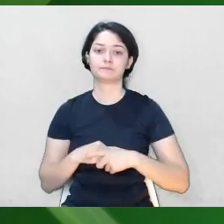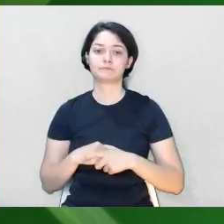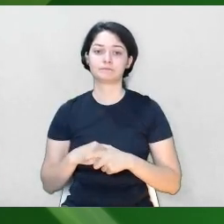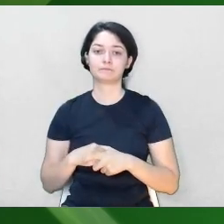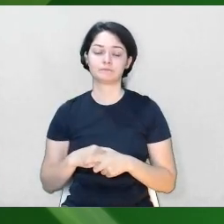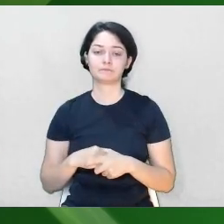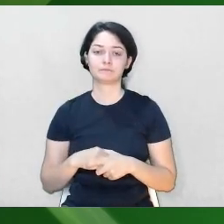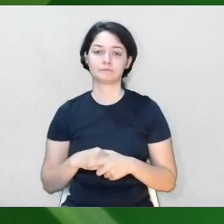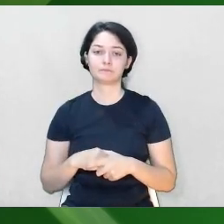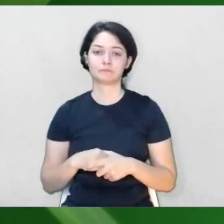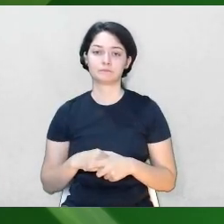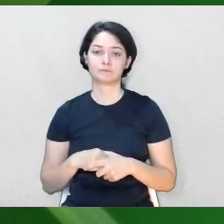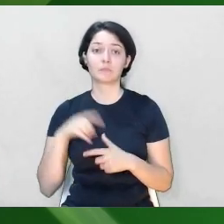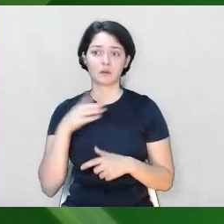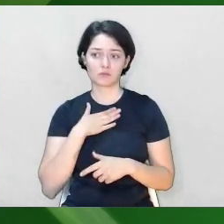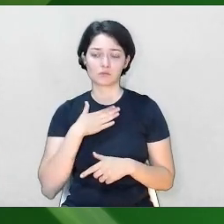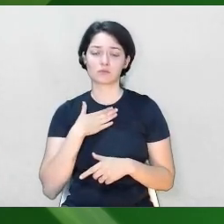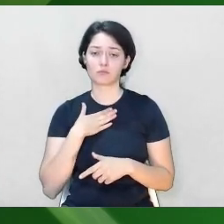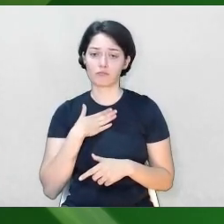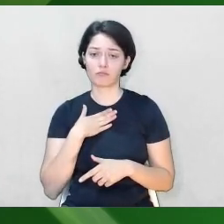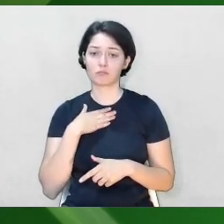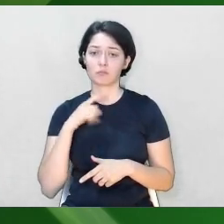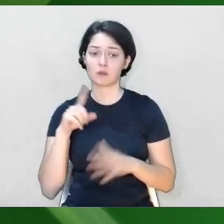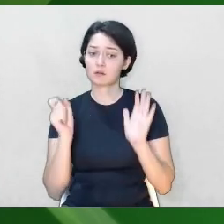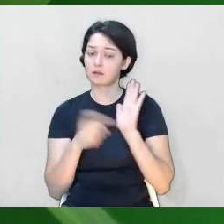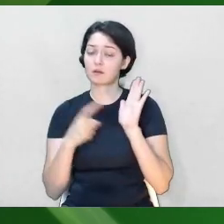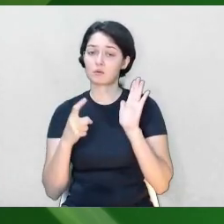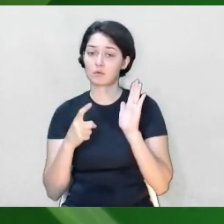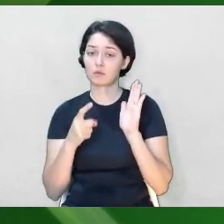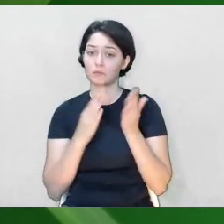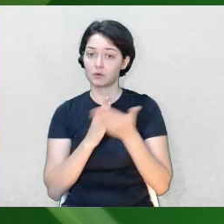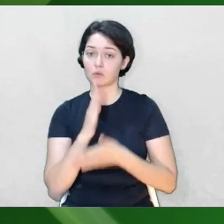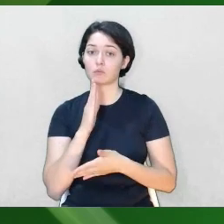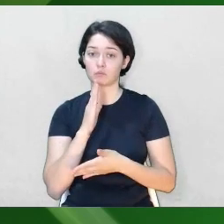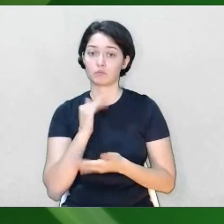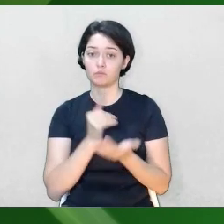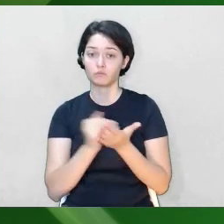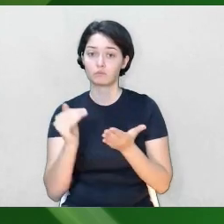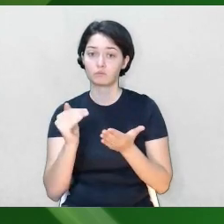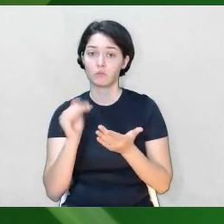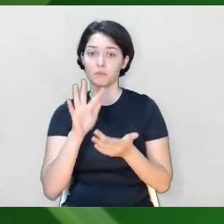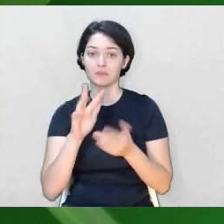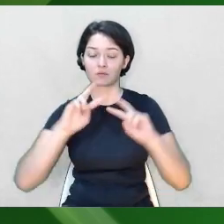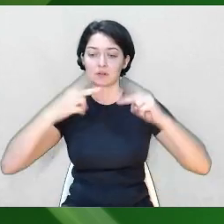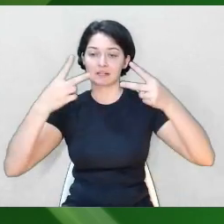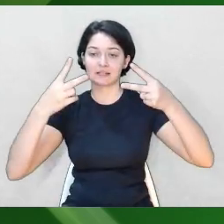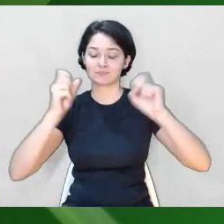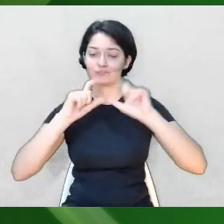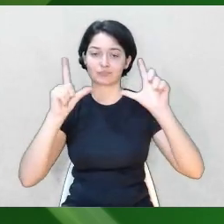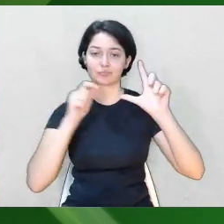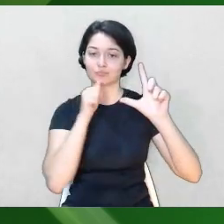promotion. He was interested in that. He likes the card. He clicked on it to start to purchase it, but the link didn't